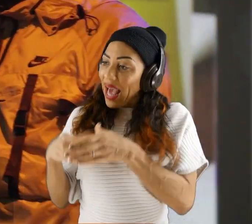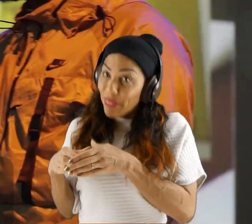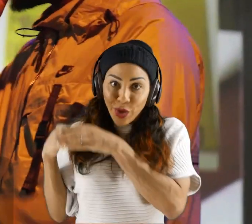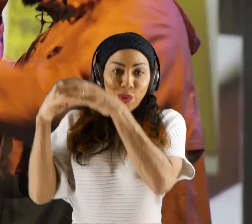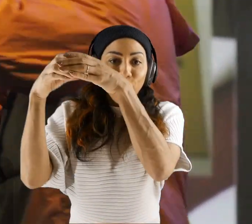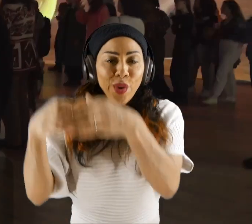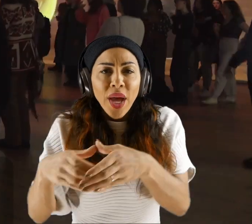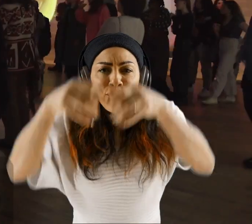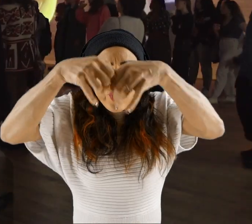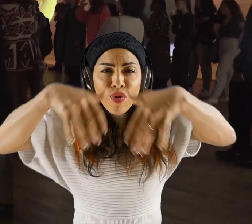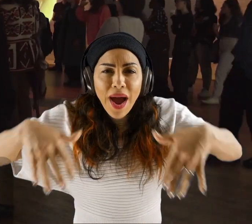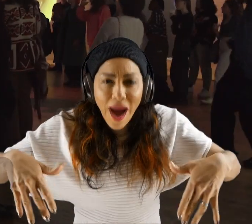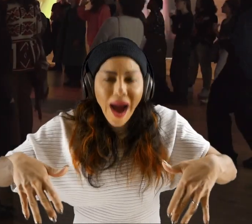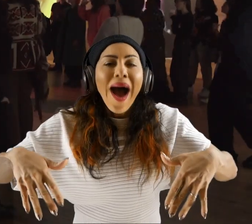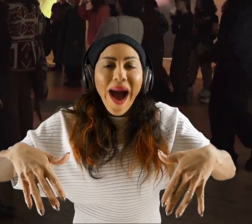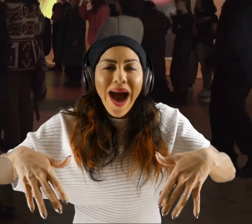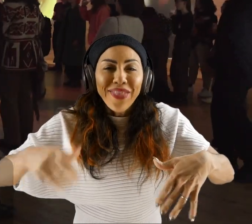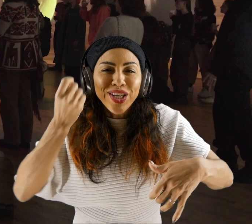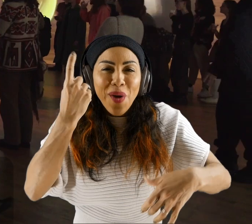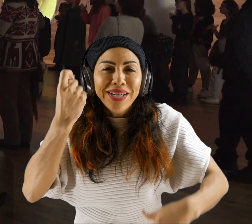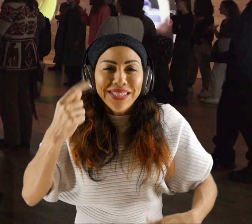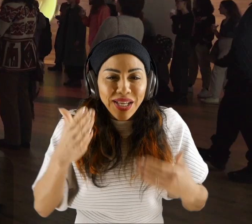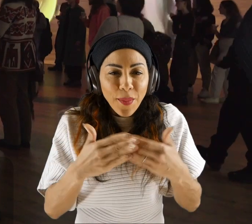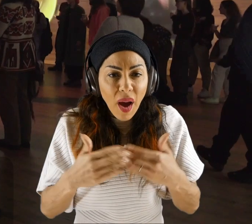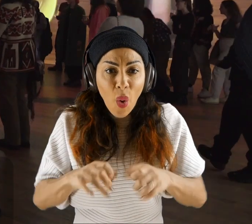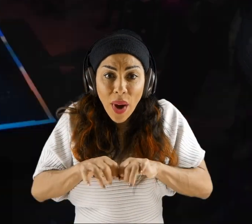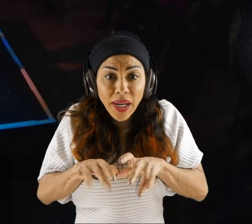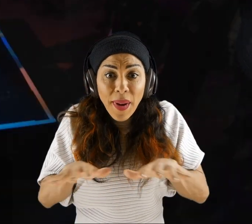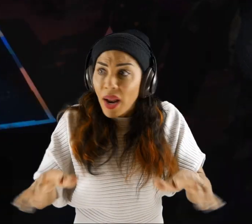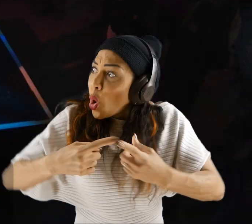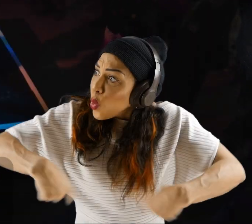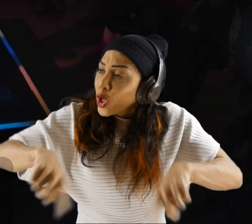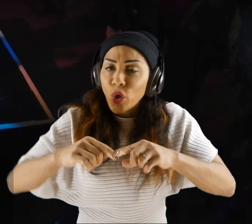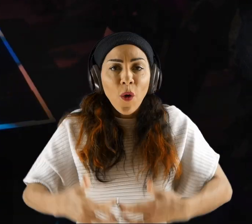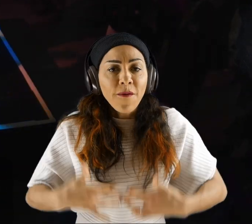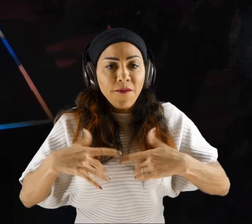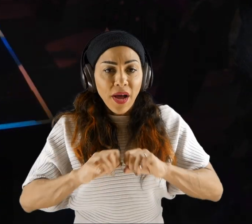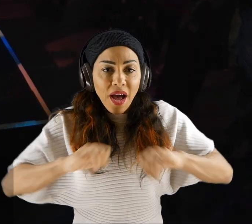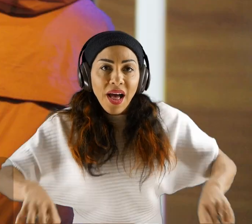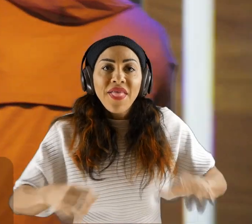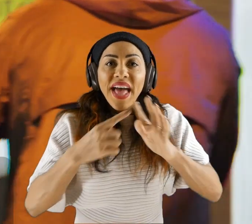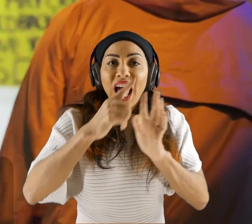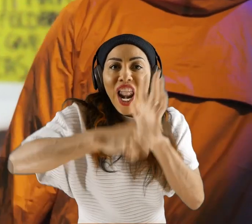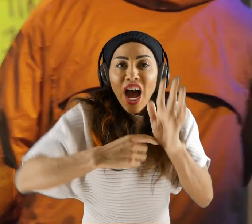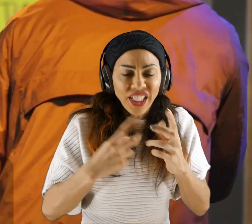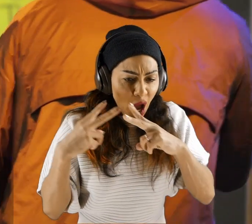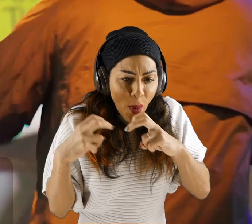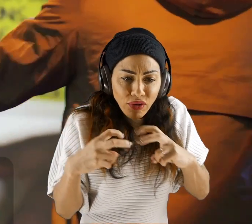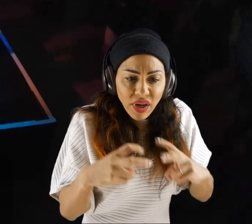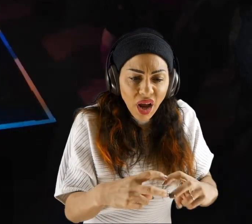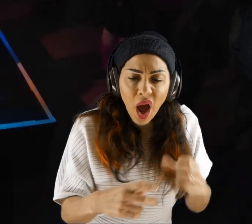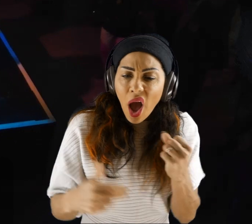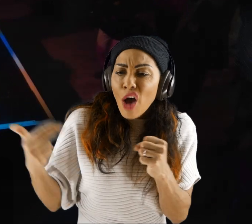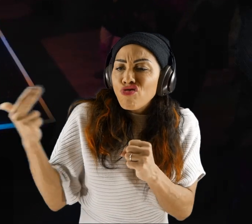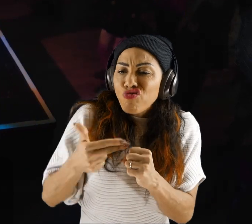go the furthest. Let me break this down some more so you realise how this thing is working. But when the pandemic just kicked in and everybody felt lost, Elijah was searching. Being